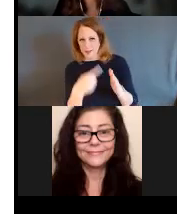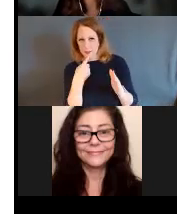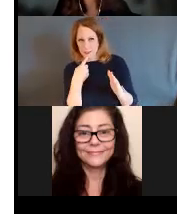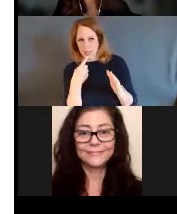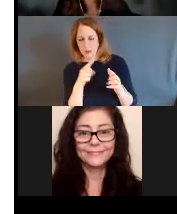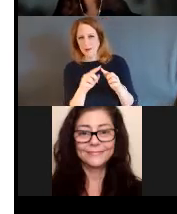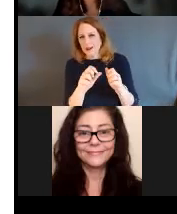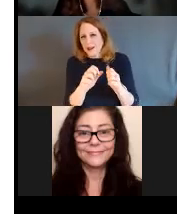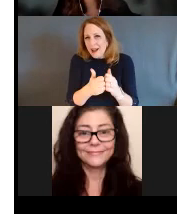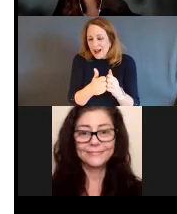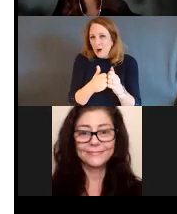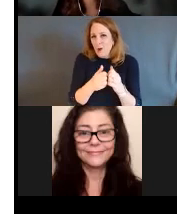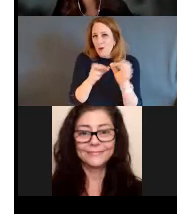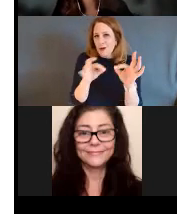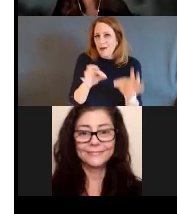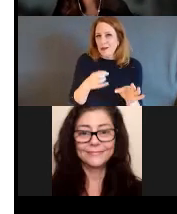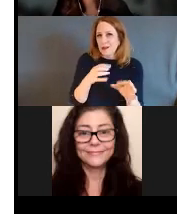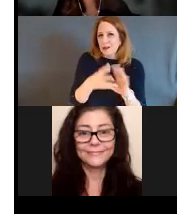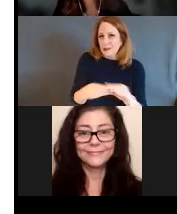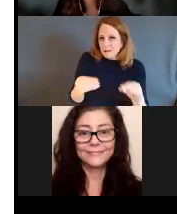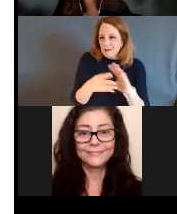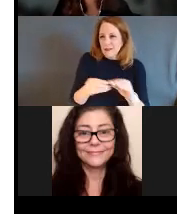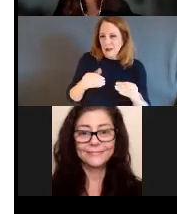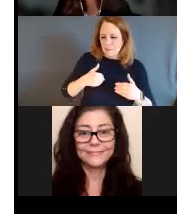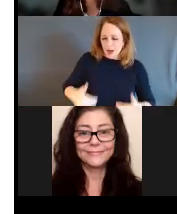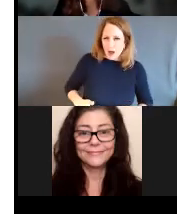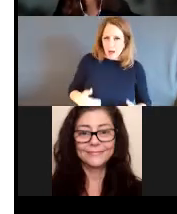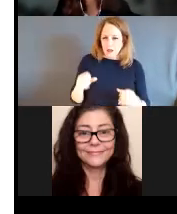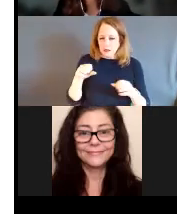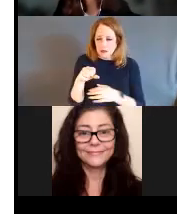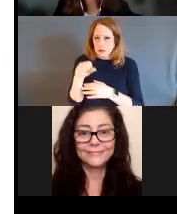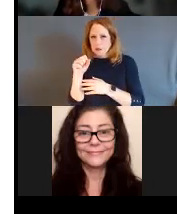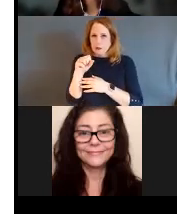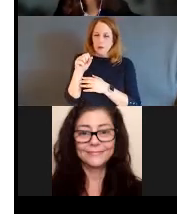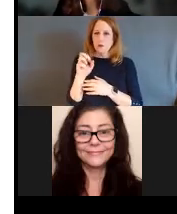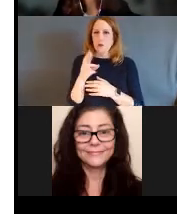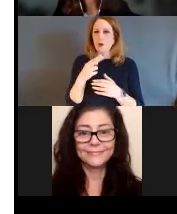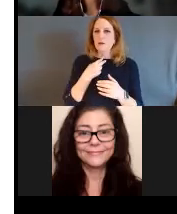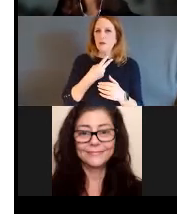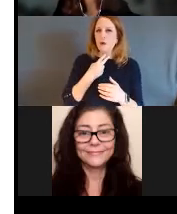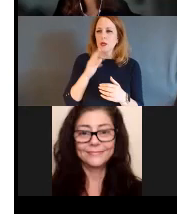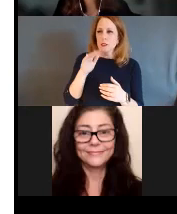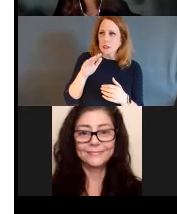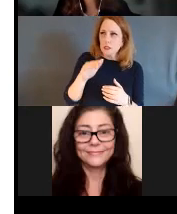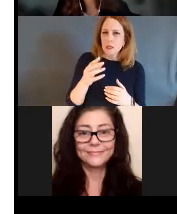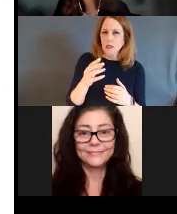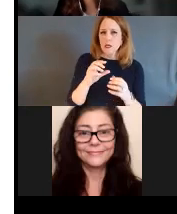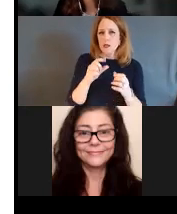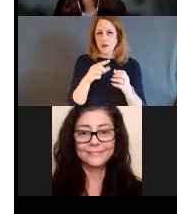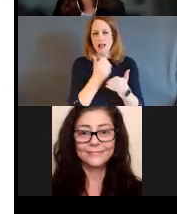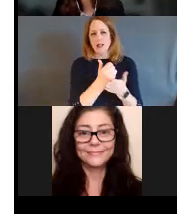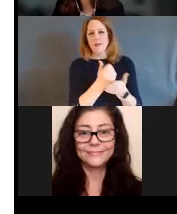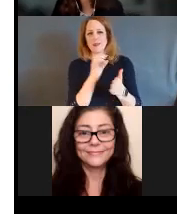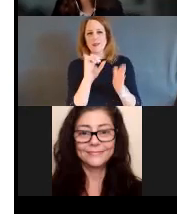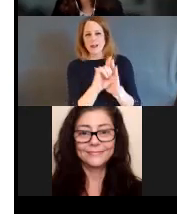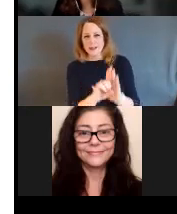you. What is their body language telling you? What is their tone of voice telling you? So in those things, you're helping them identify what the crisis